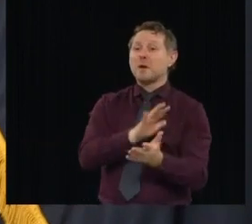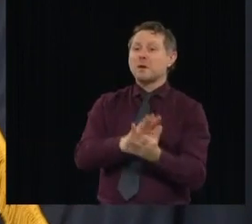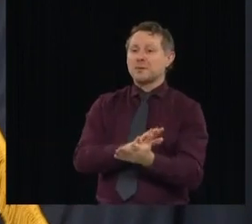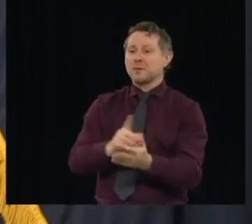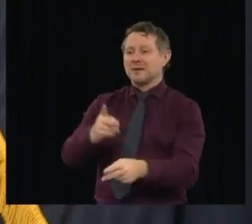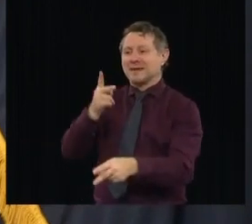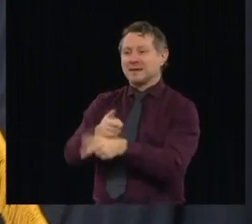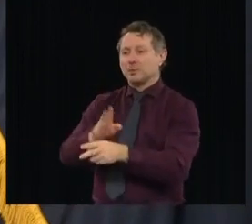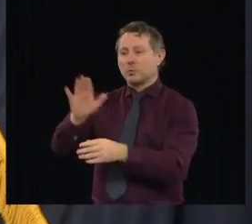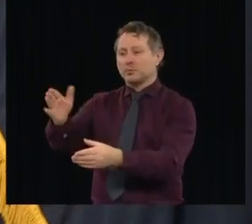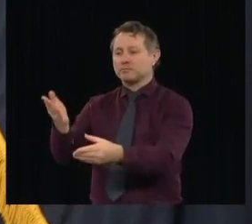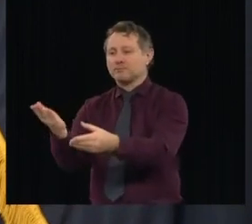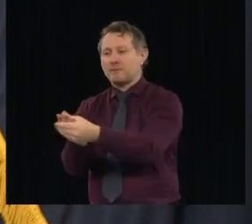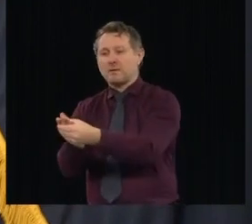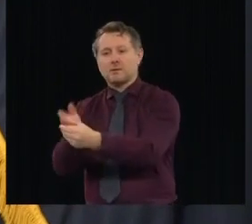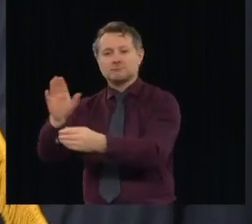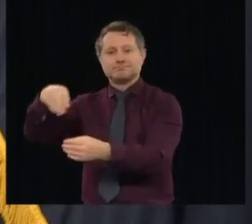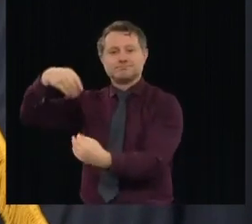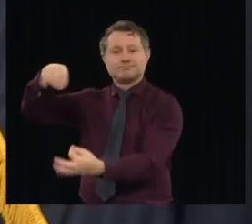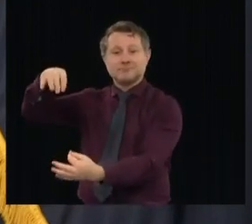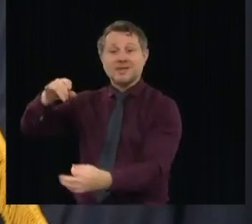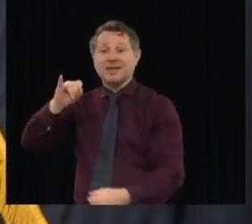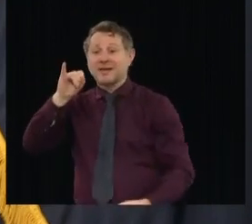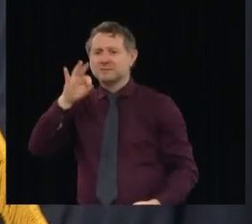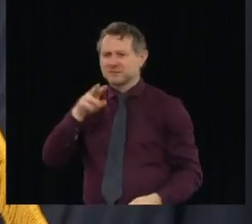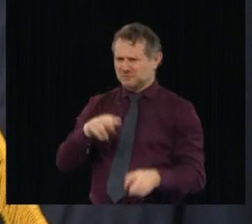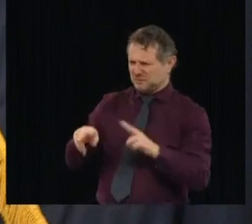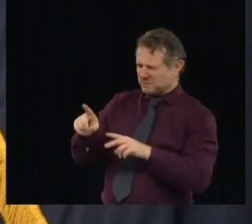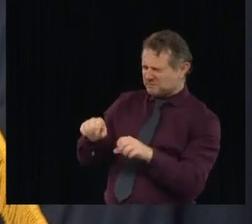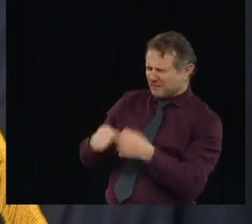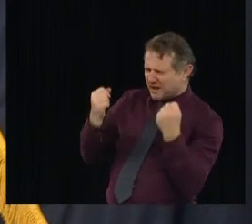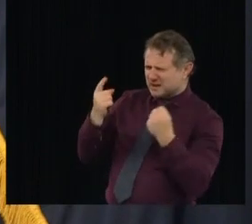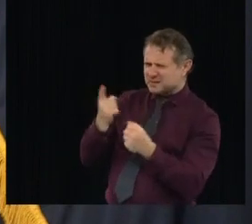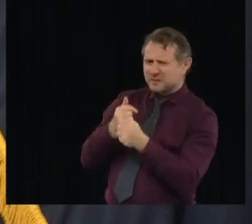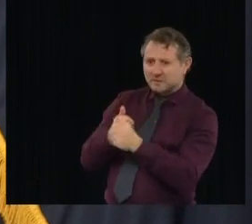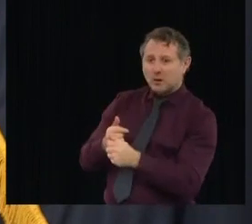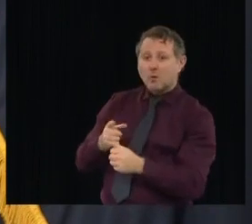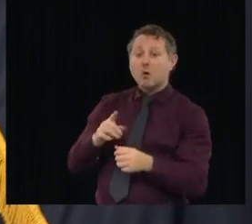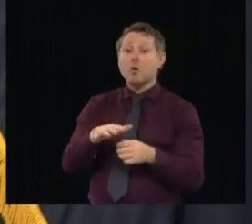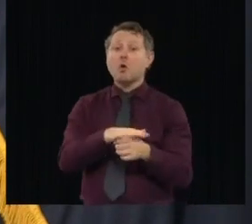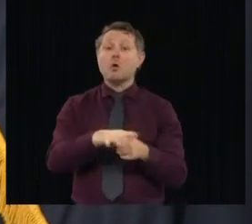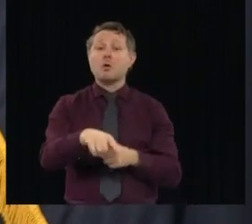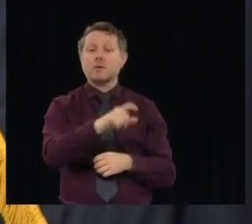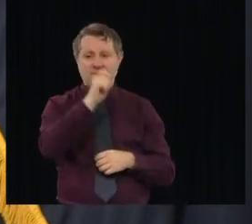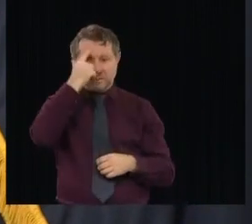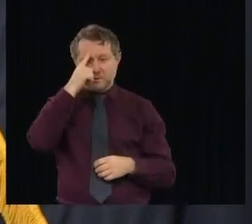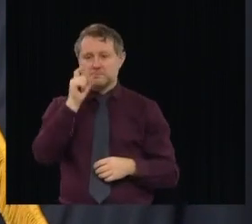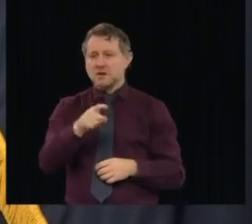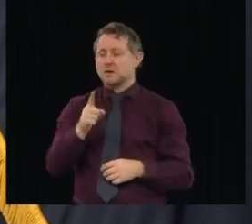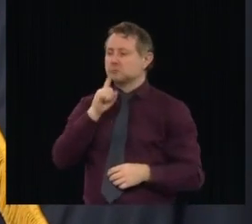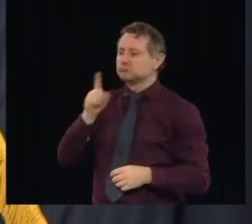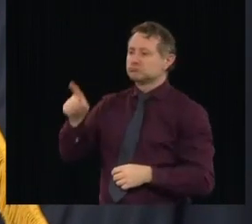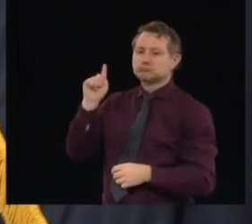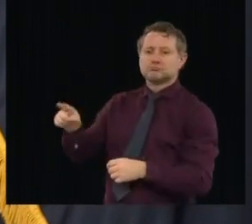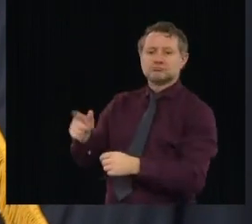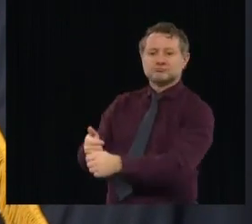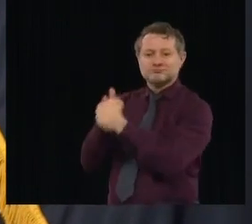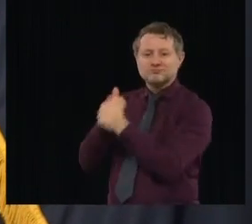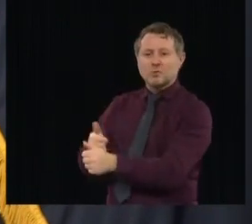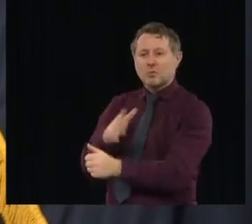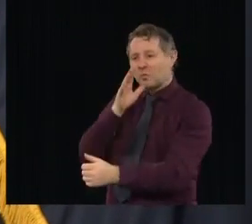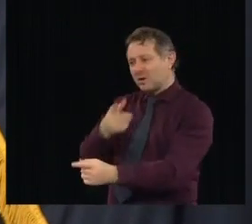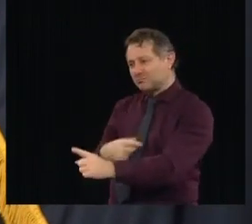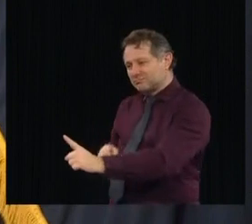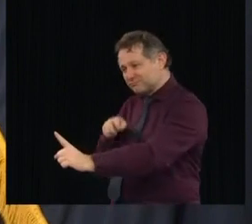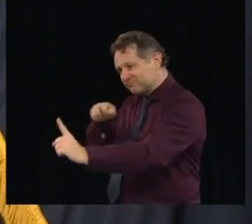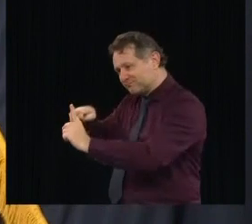So if there's a violation, which should be enforced by the local governments, they have that business owner who agreed to operate under